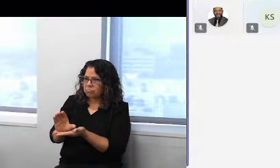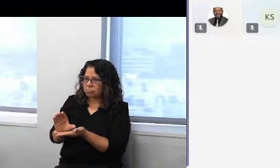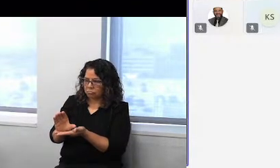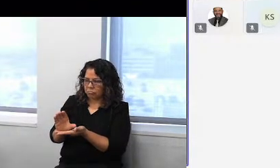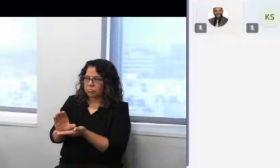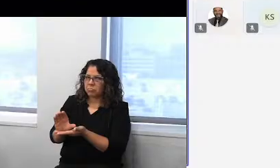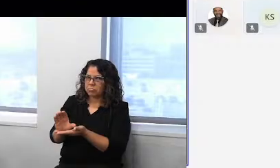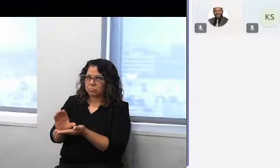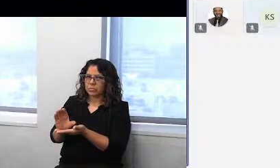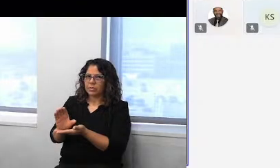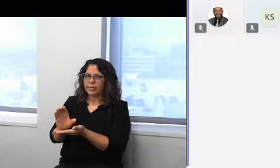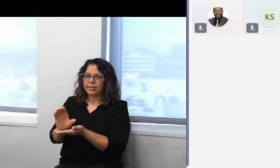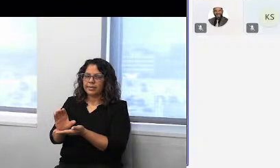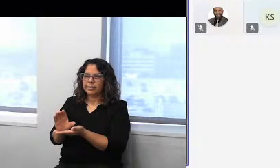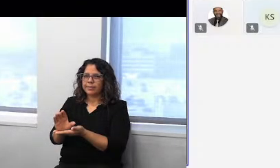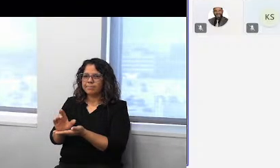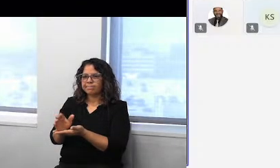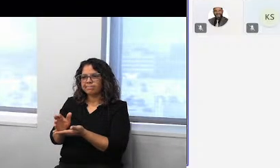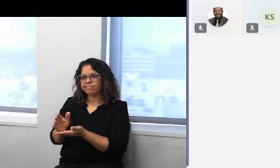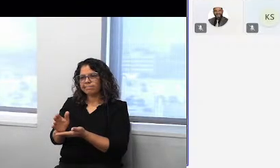in our petition